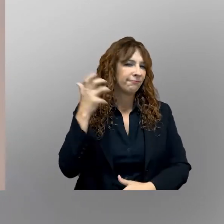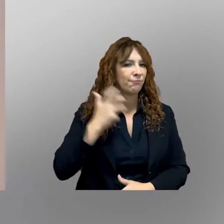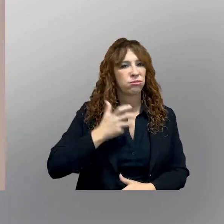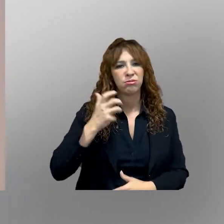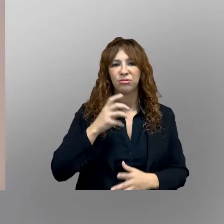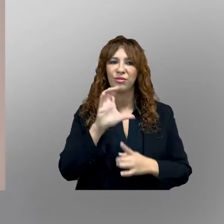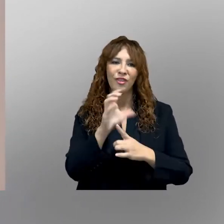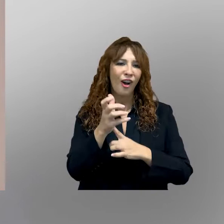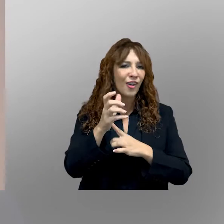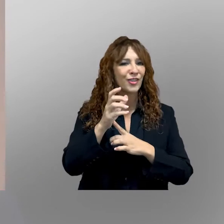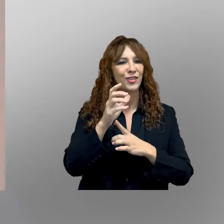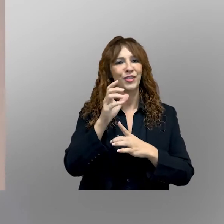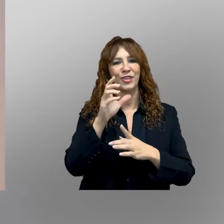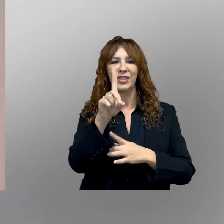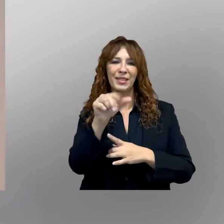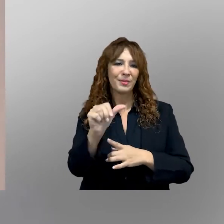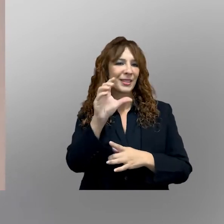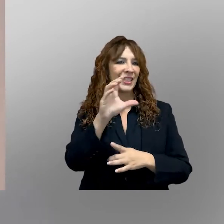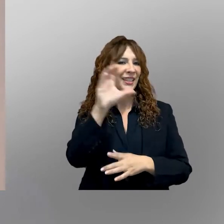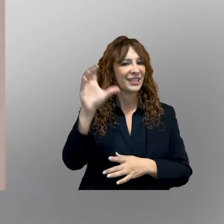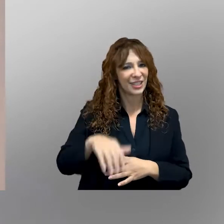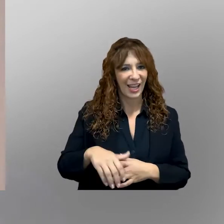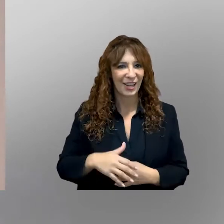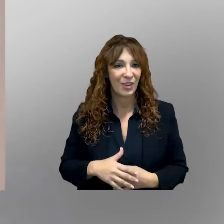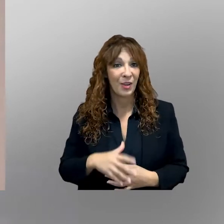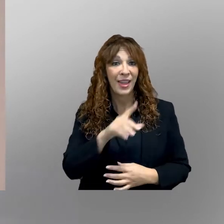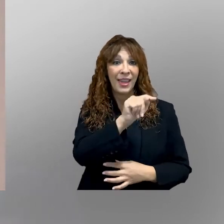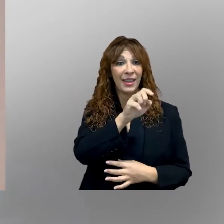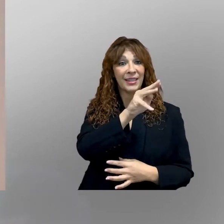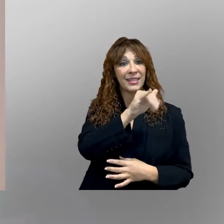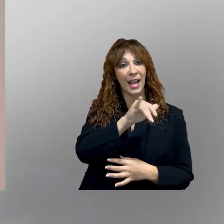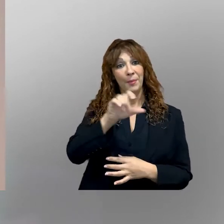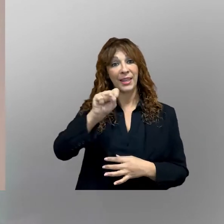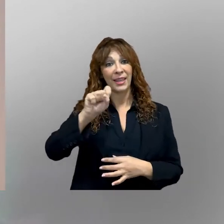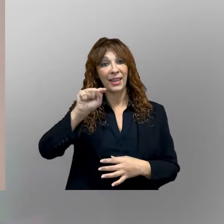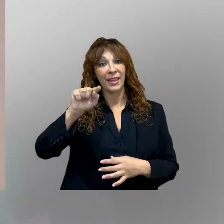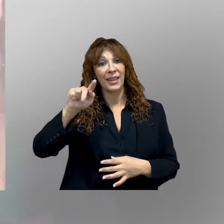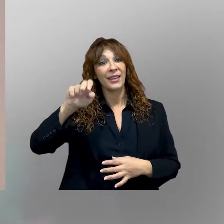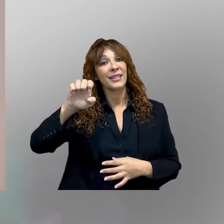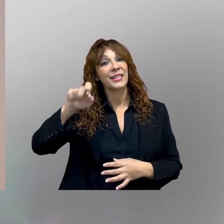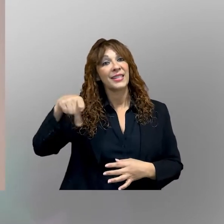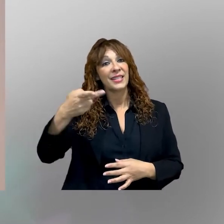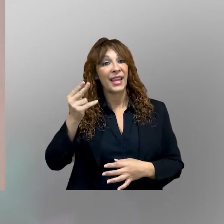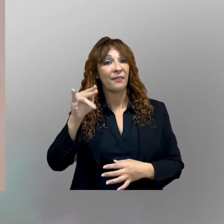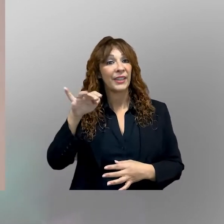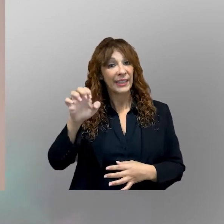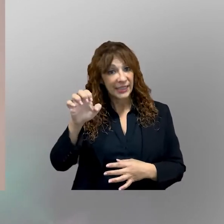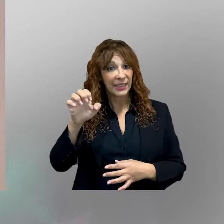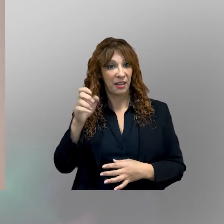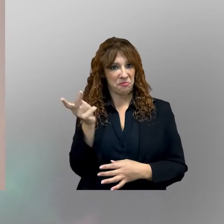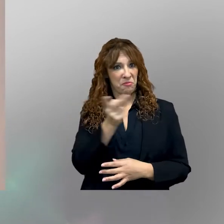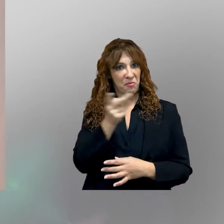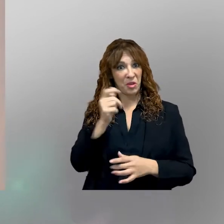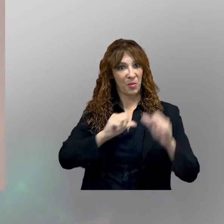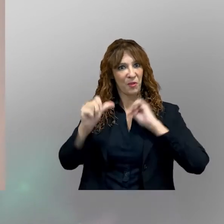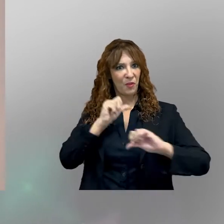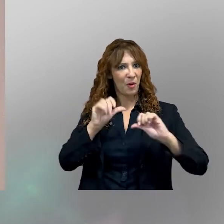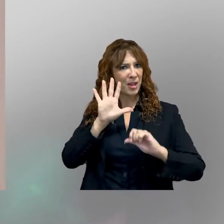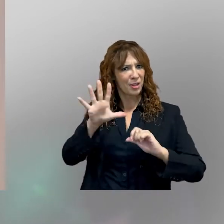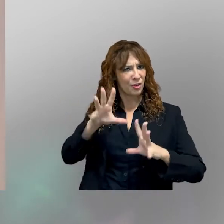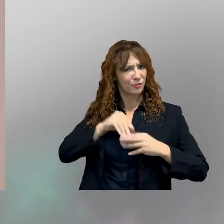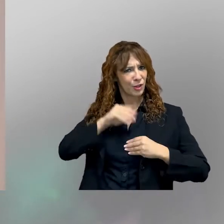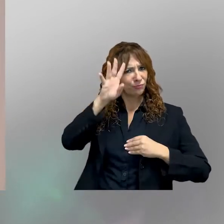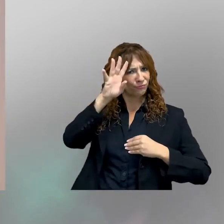disability culture scene in Chicago. Tommy Carroll and Stephanie Alma are performing an original piece and